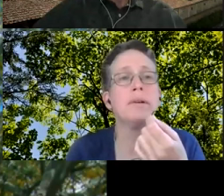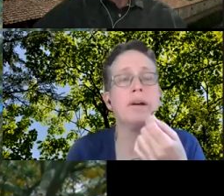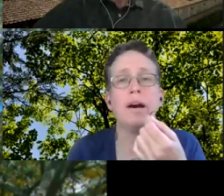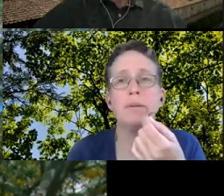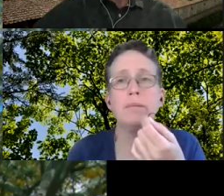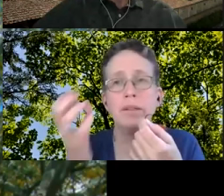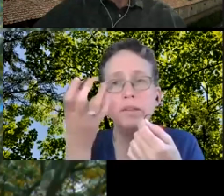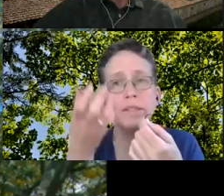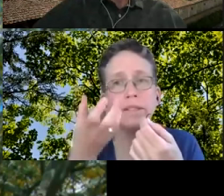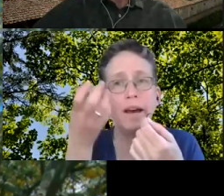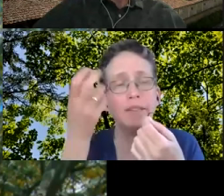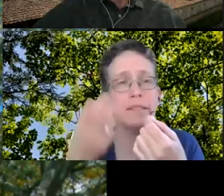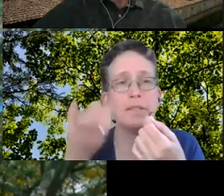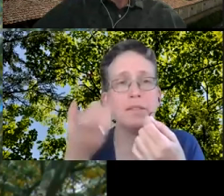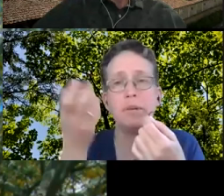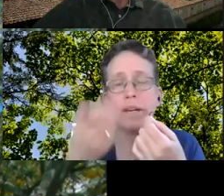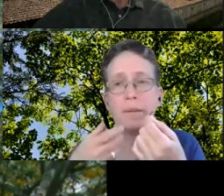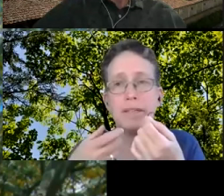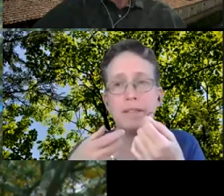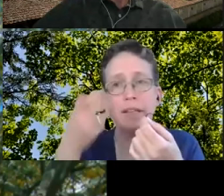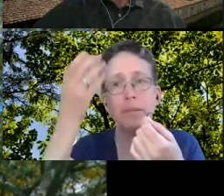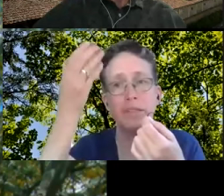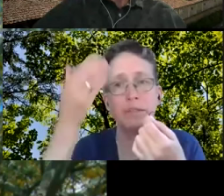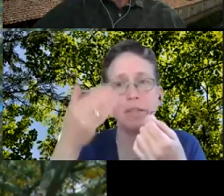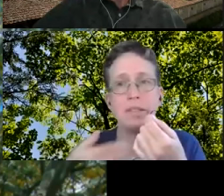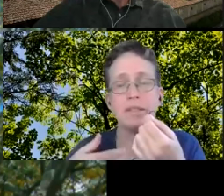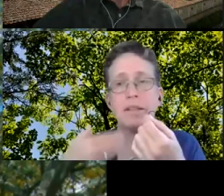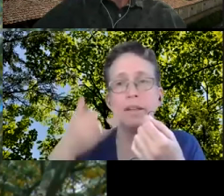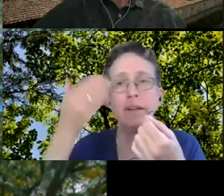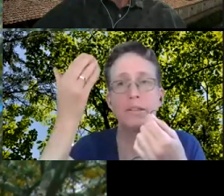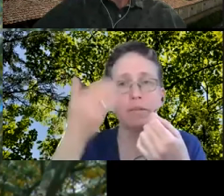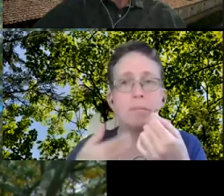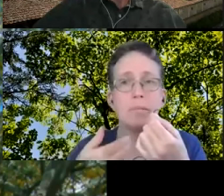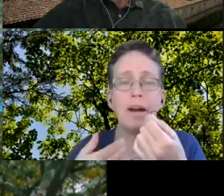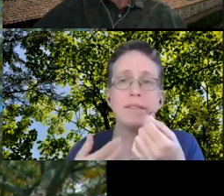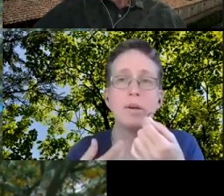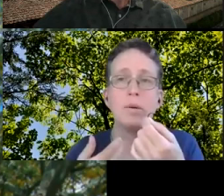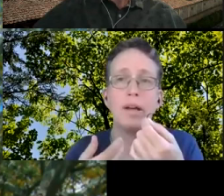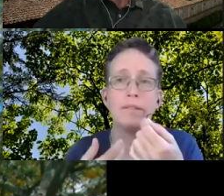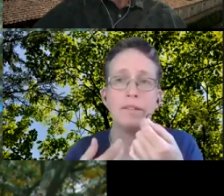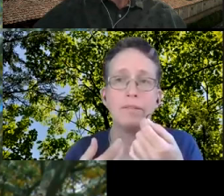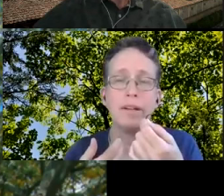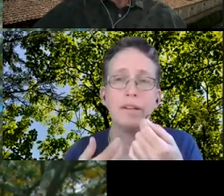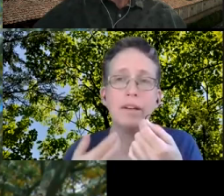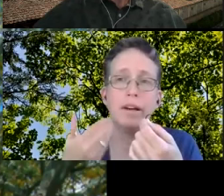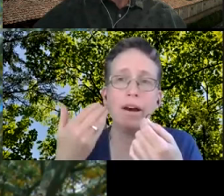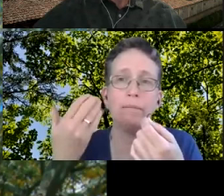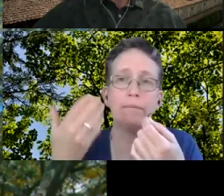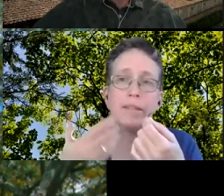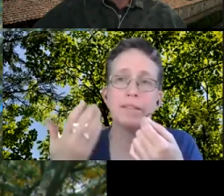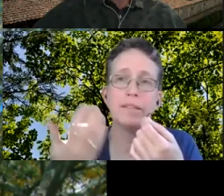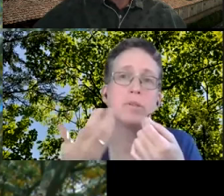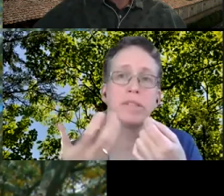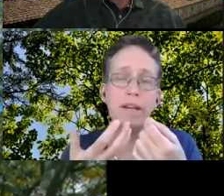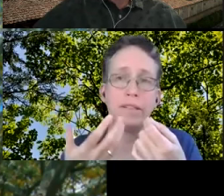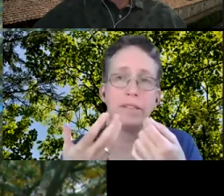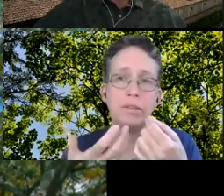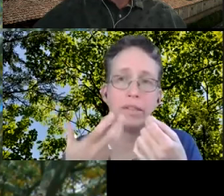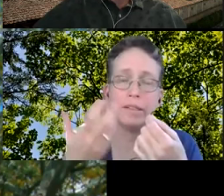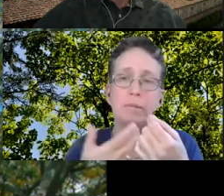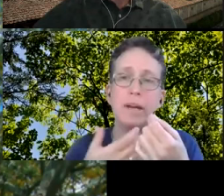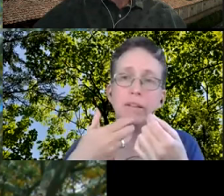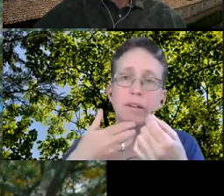So we use this axis of socioeconomic status, which is sort of comprises a whole lot of different, social